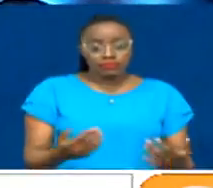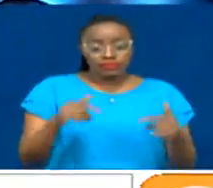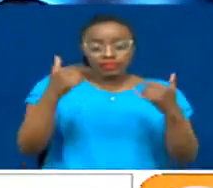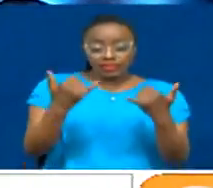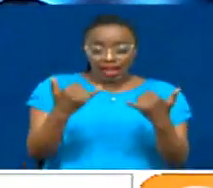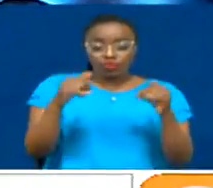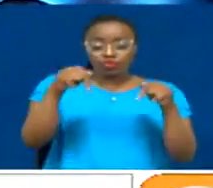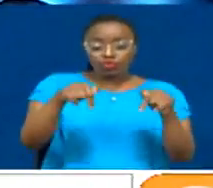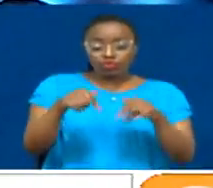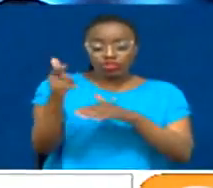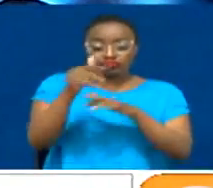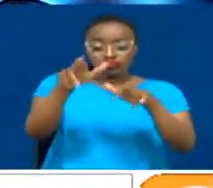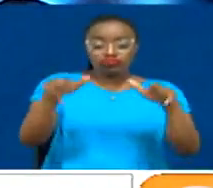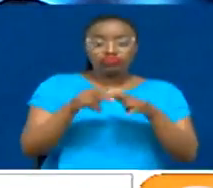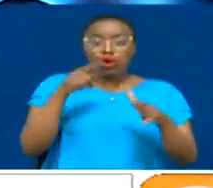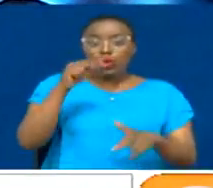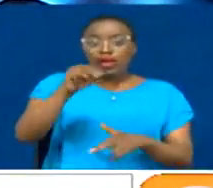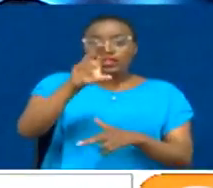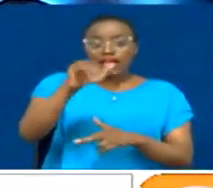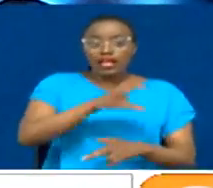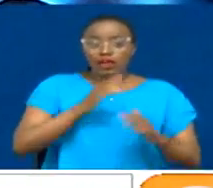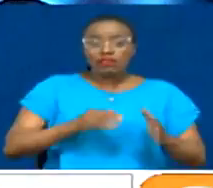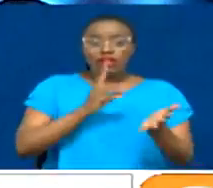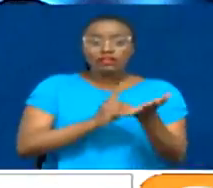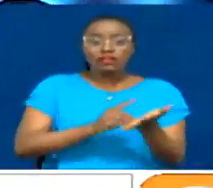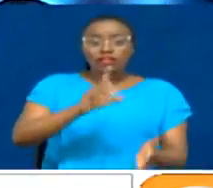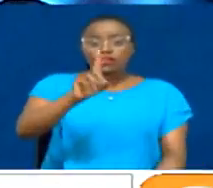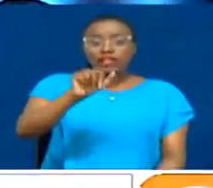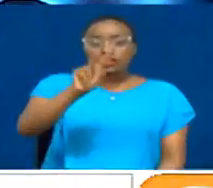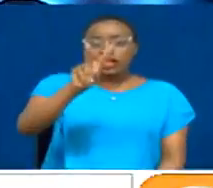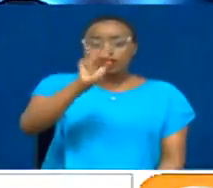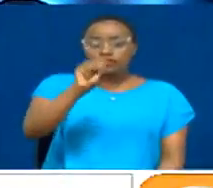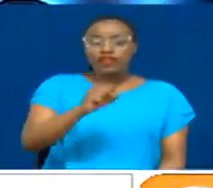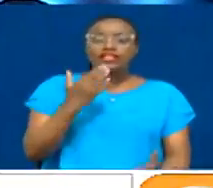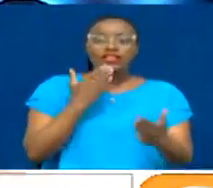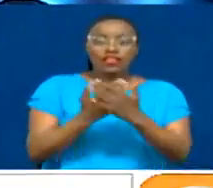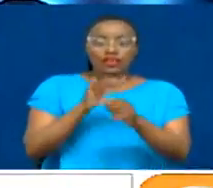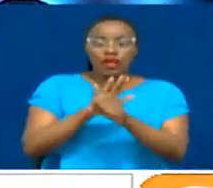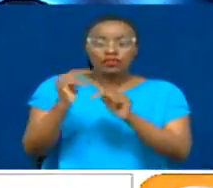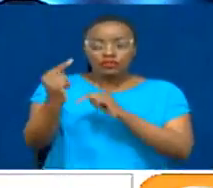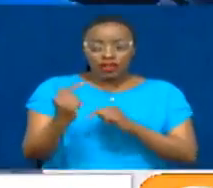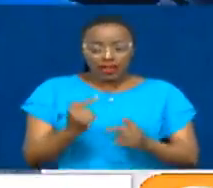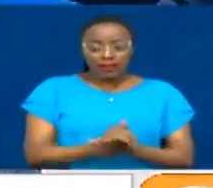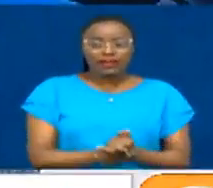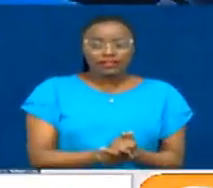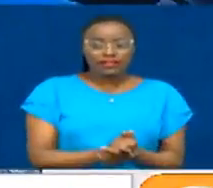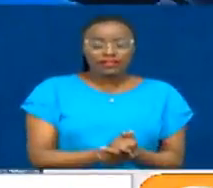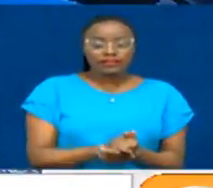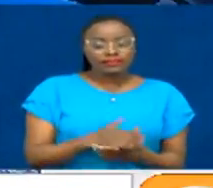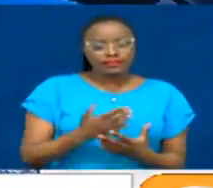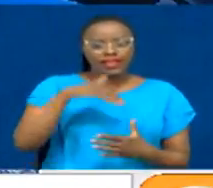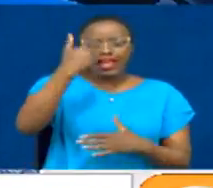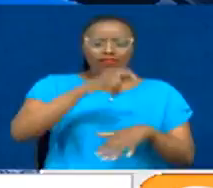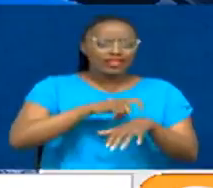All right, joining me in studio now is NCIC Commissioner Dr. Danvers Makori. Thank you so much for coming in, Commissioner. Thank you for having me.